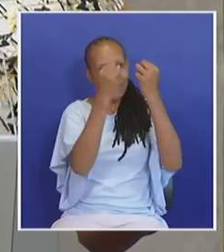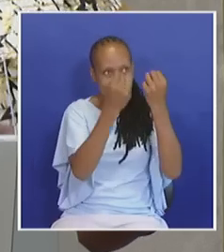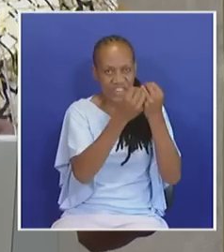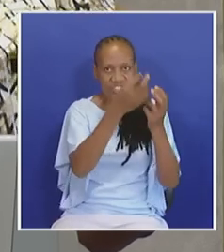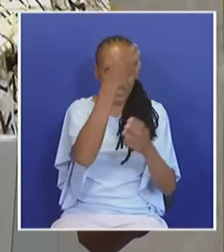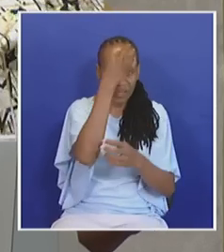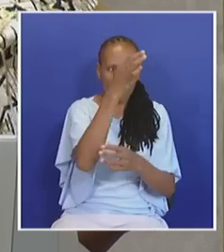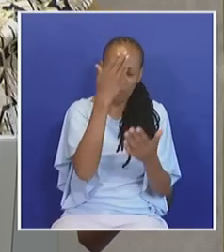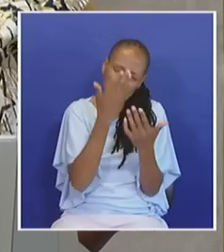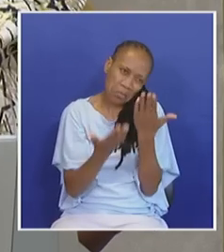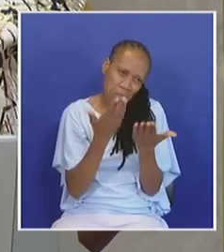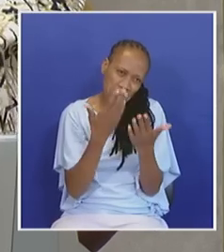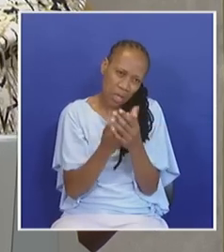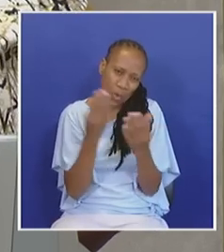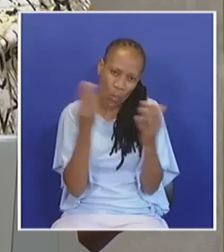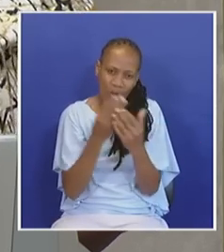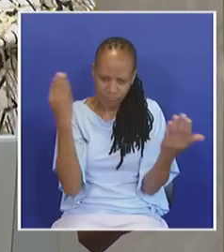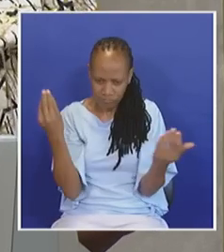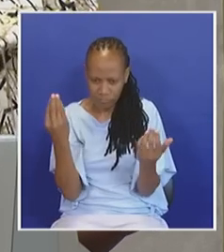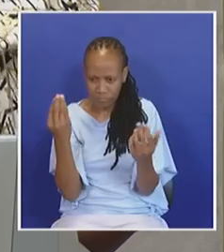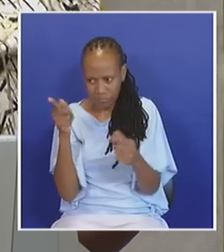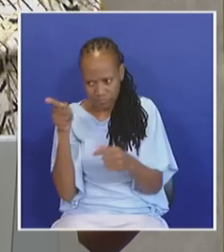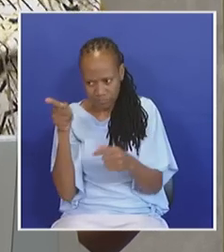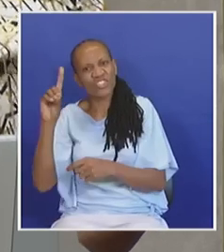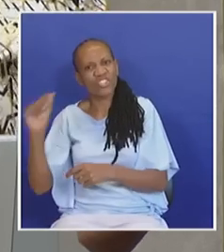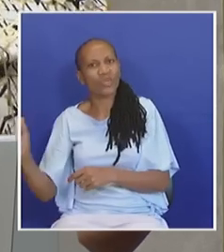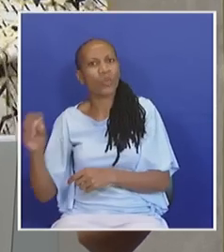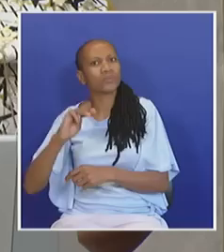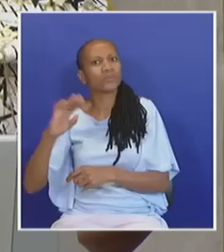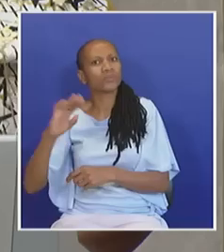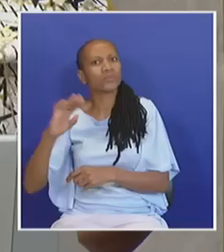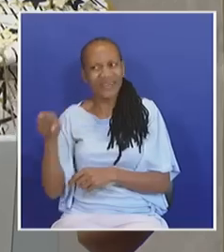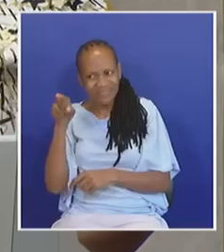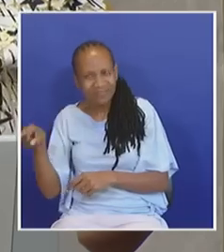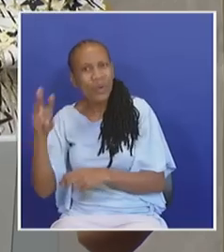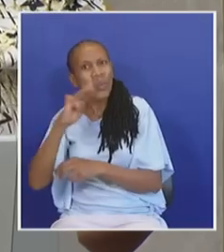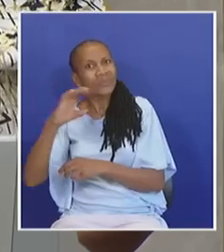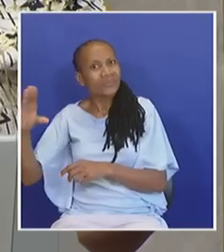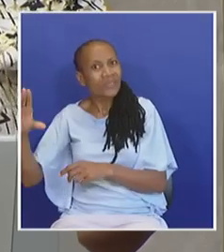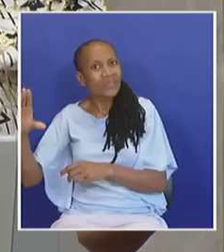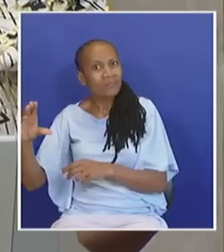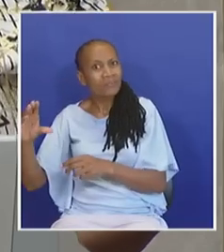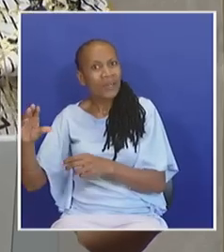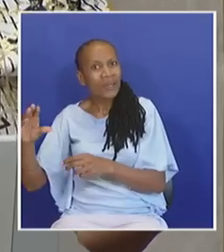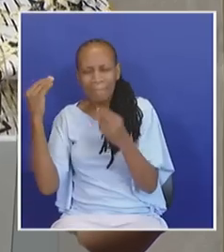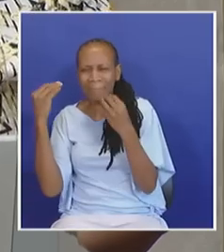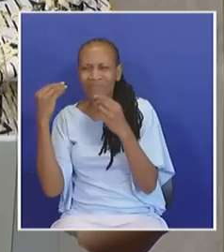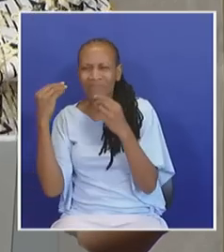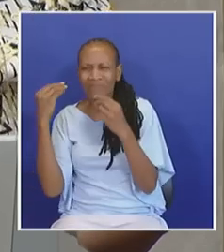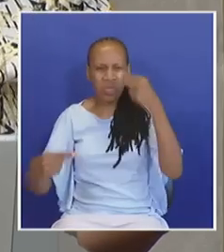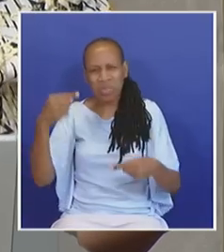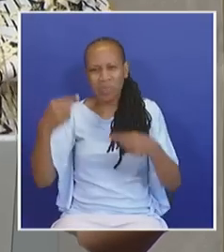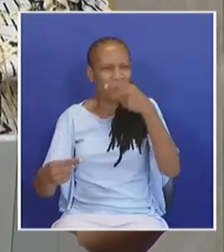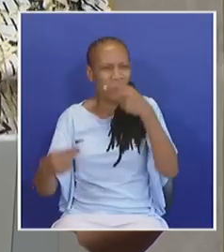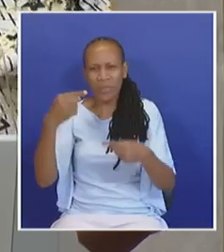with them? In fact, the reverse is true. They are busy fighting with the national government. Honorable Chair,